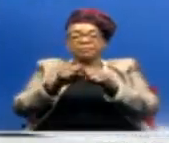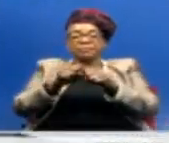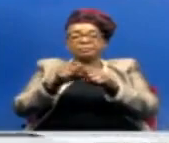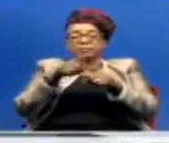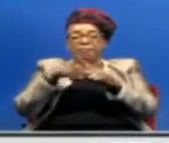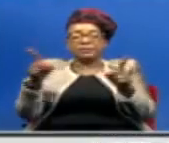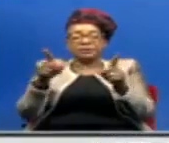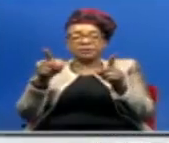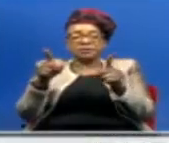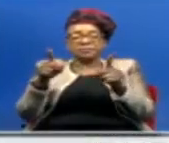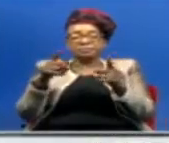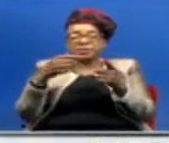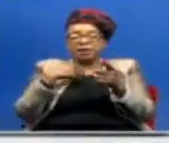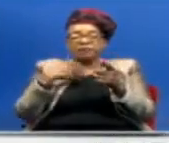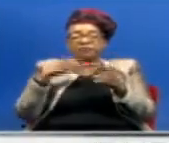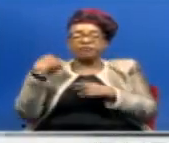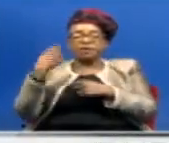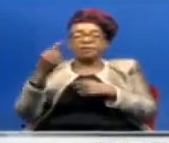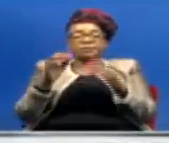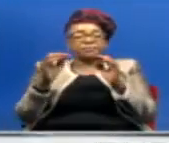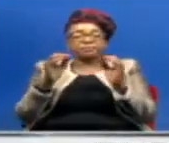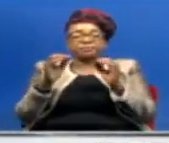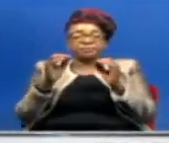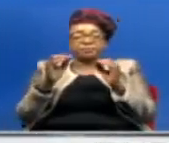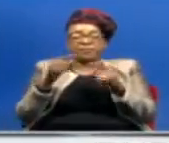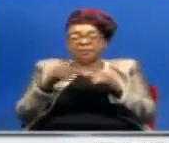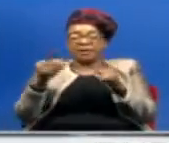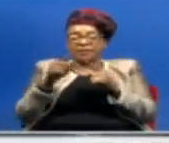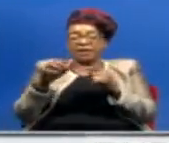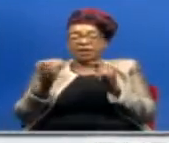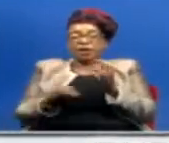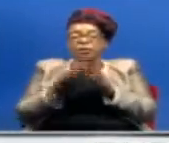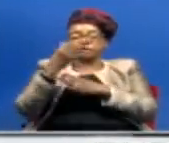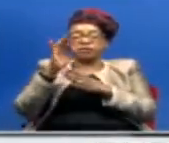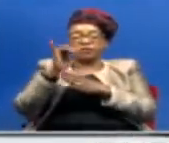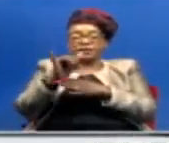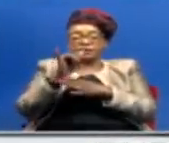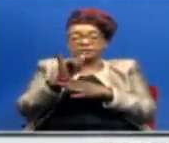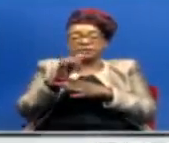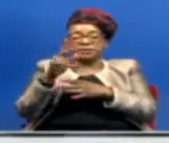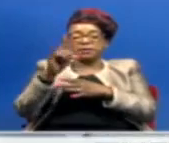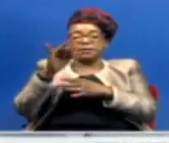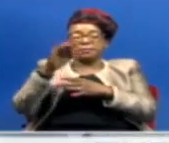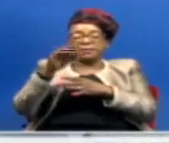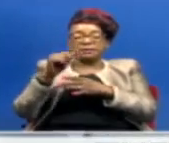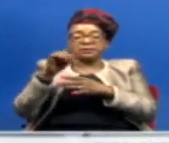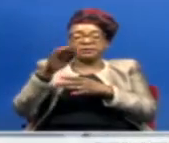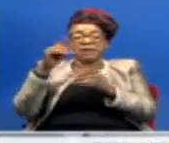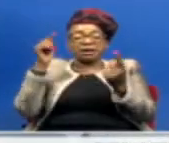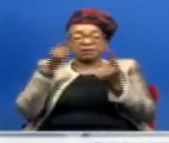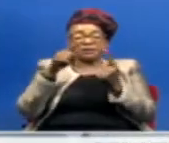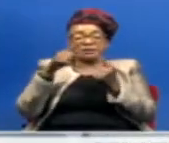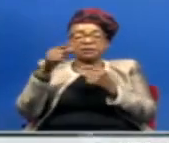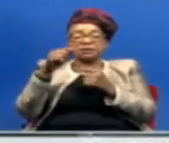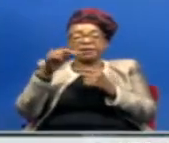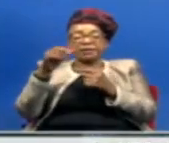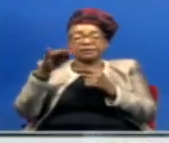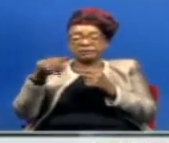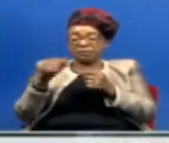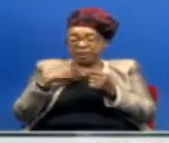figure. Israel responded by launching strikes on what it called Hamas targets in Gaza. The Palestinian Health Ministry said that